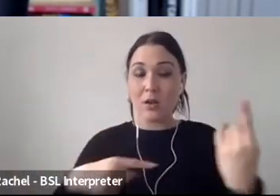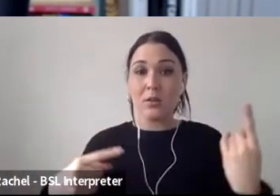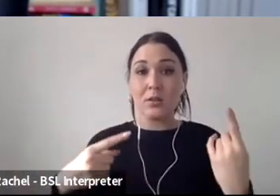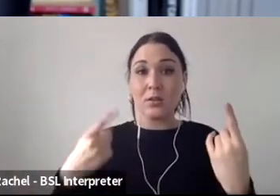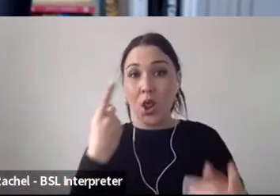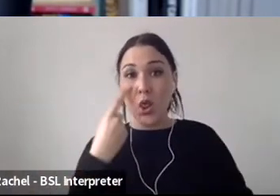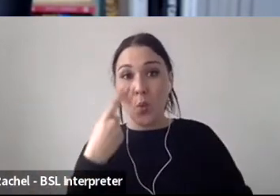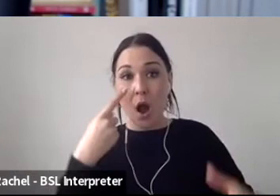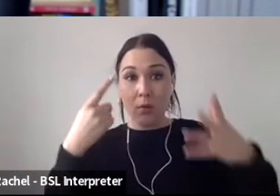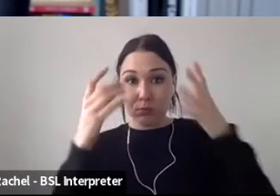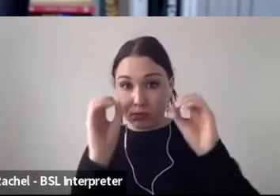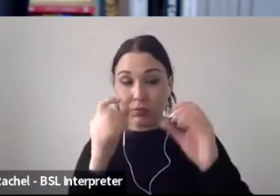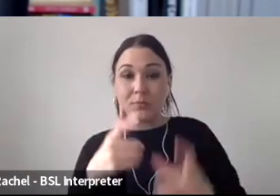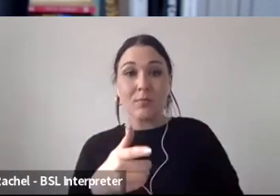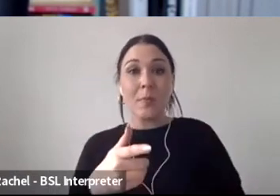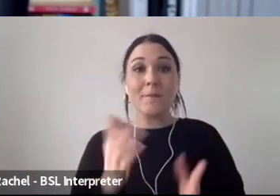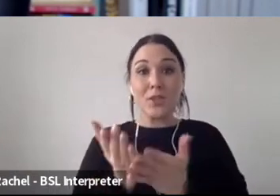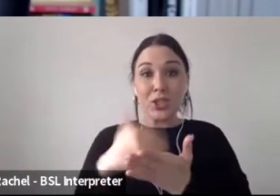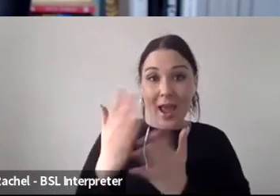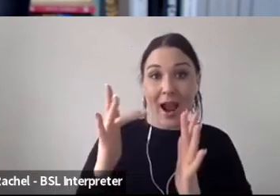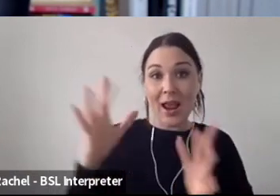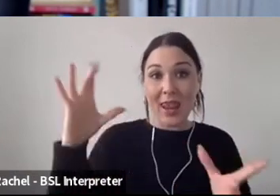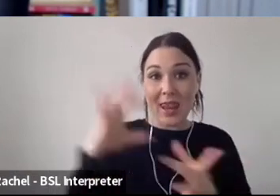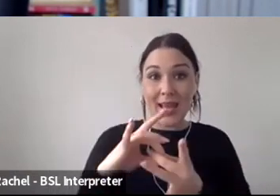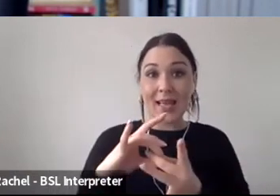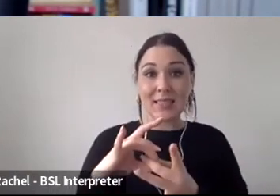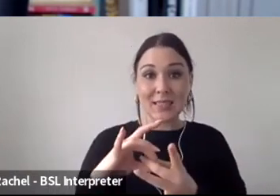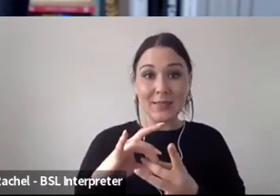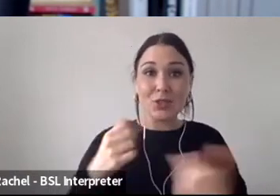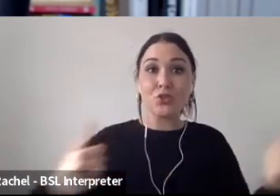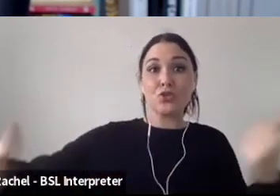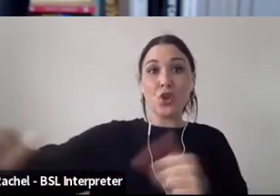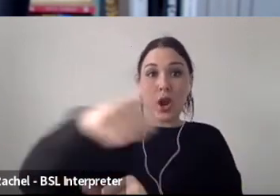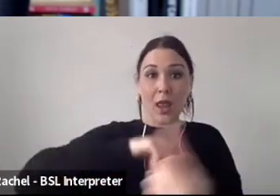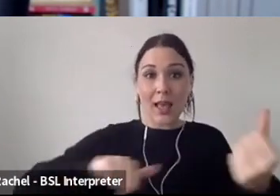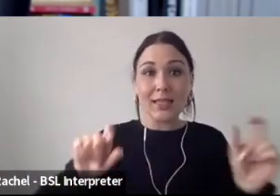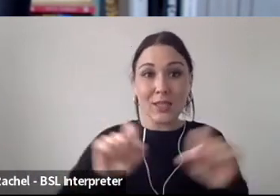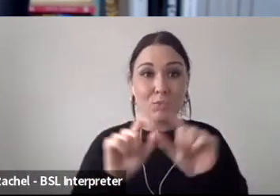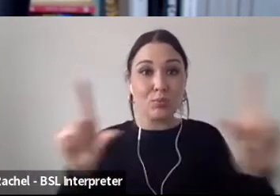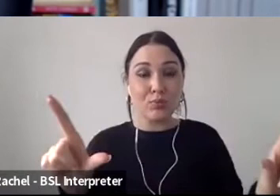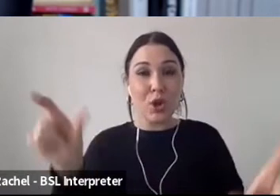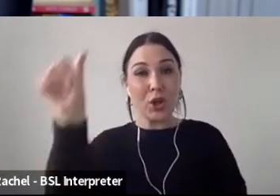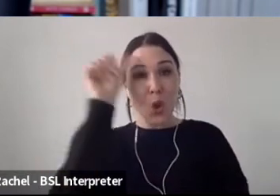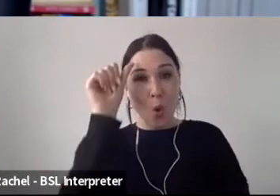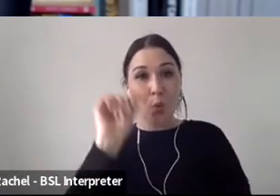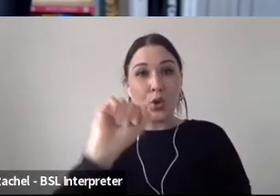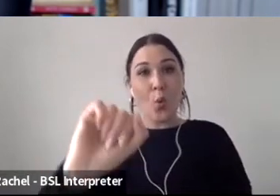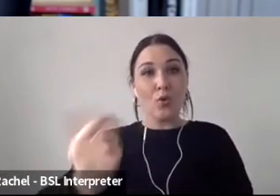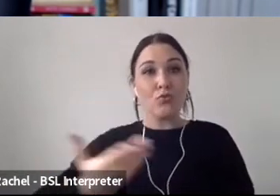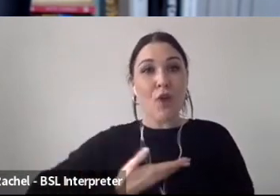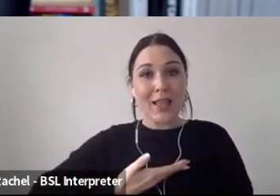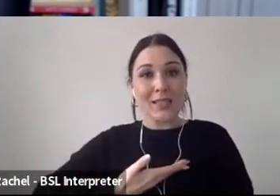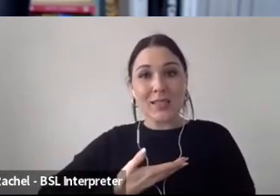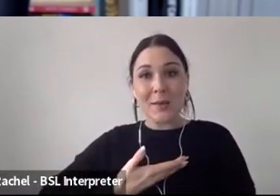it up, and we can share some links to the information in the the information you're going to circulate later on, and to kind of know your rights and to ask for what